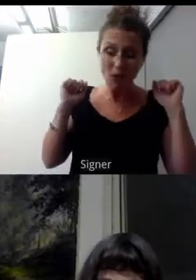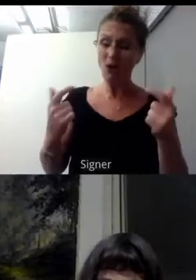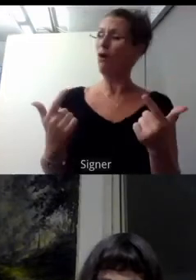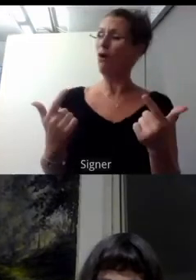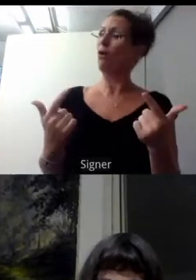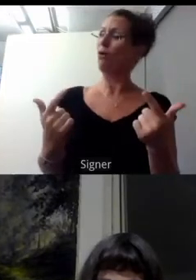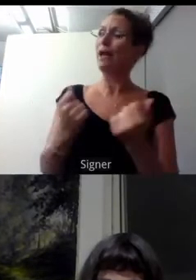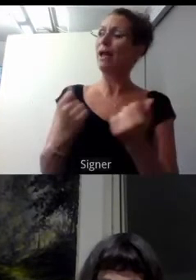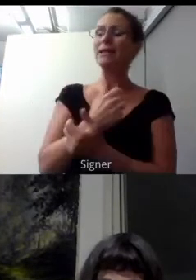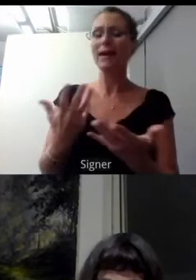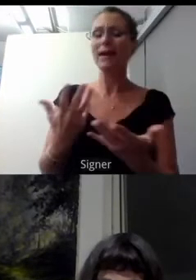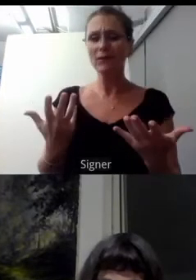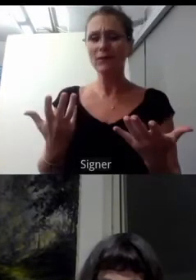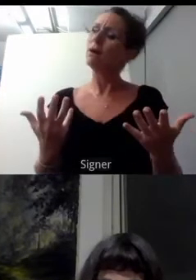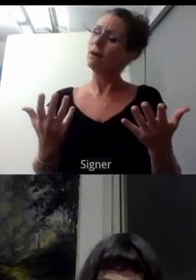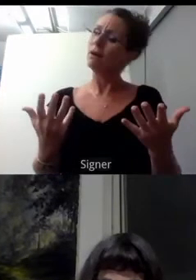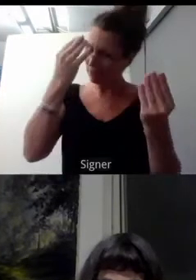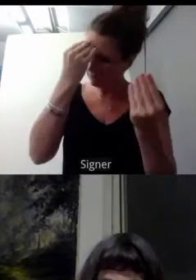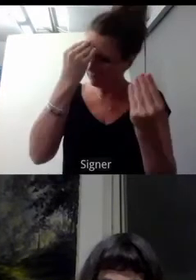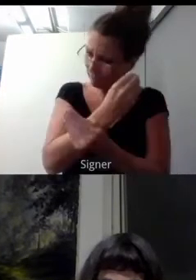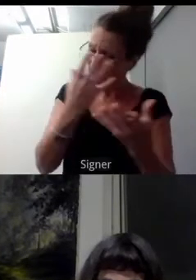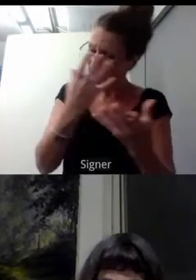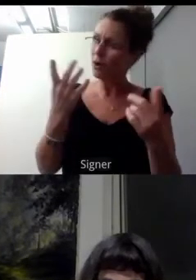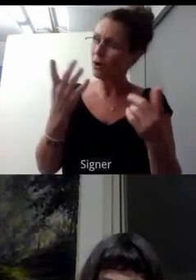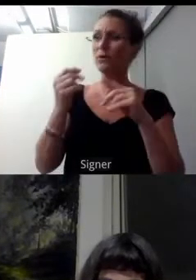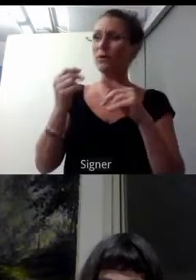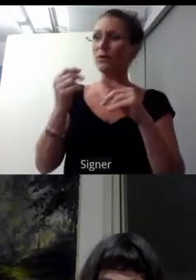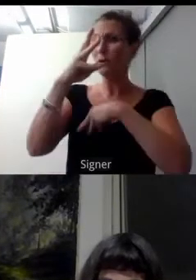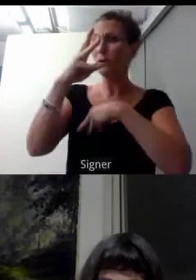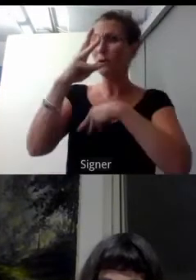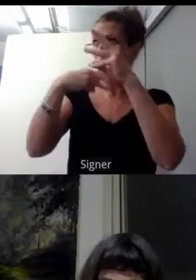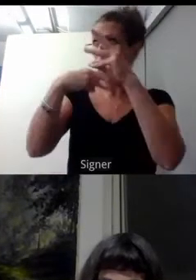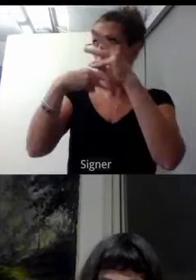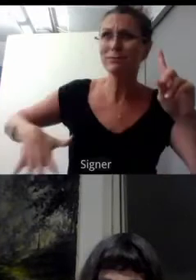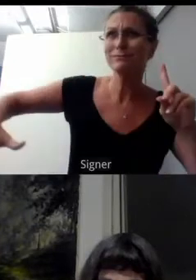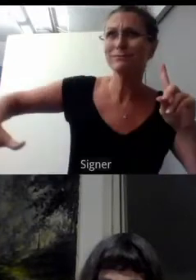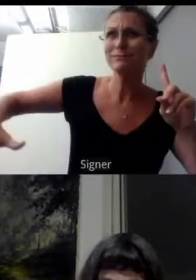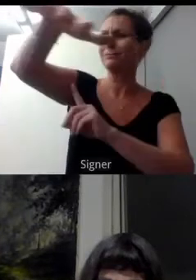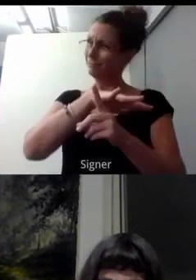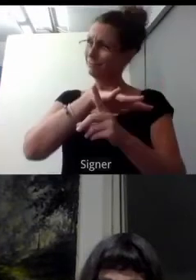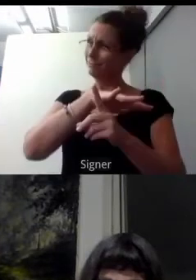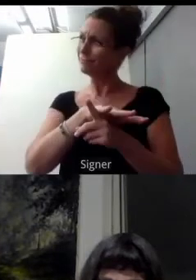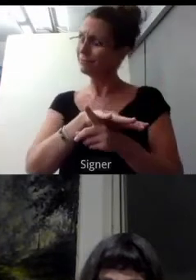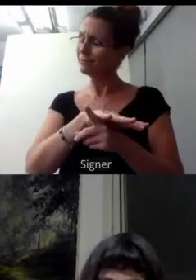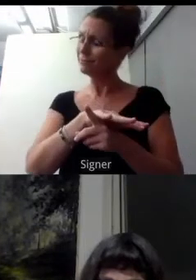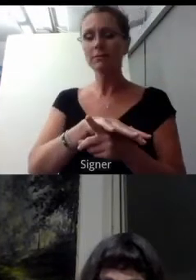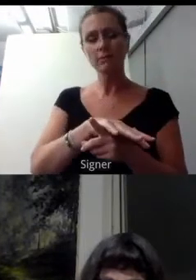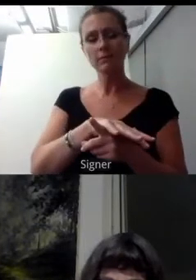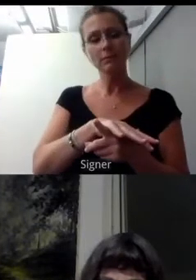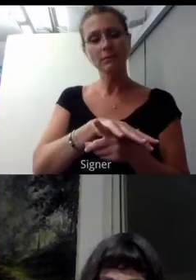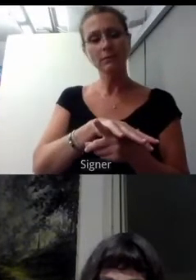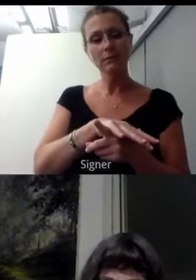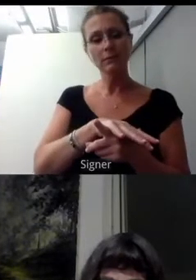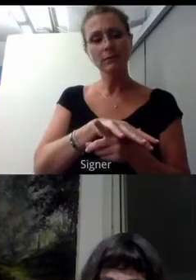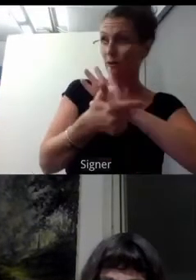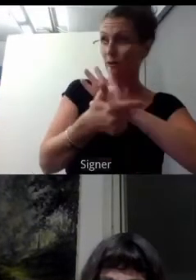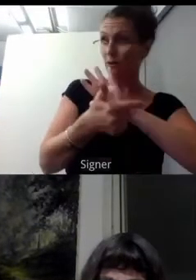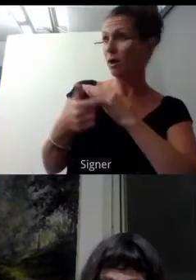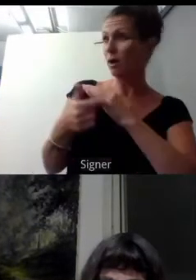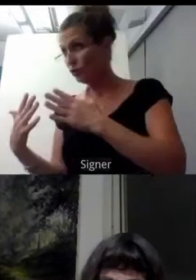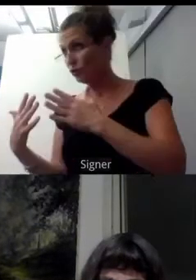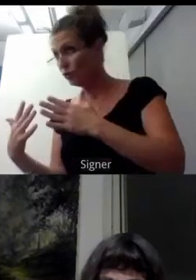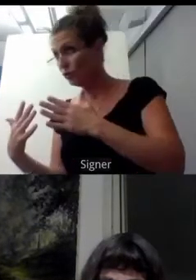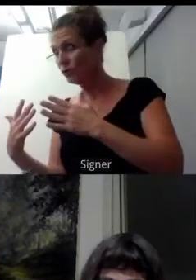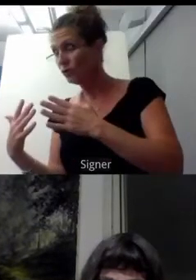us from all around the world. This is a law, Minister, that you will be leading, but that